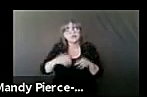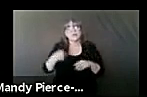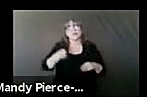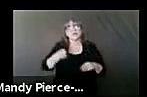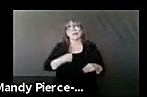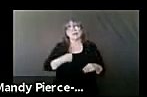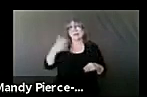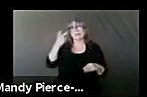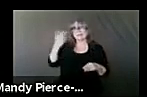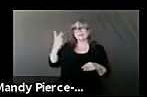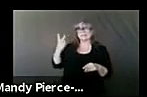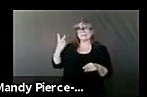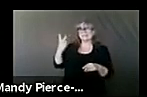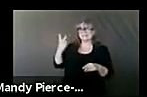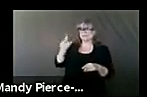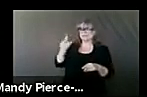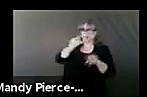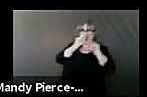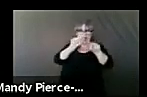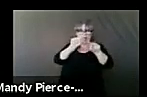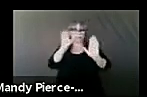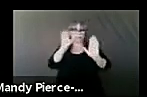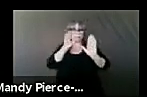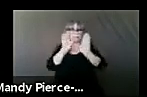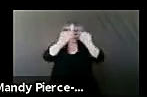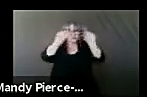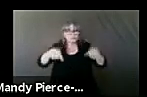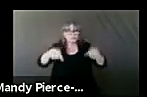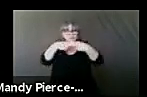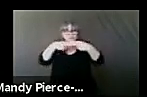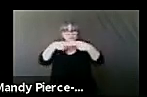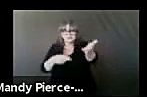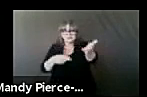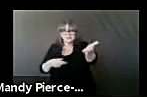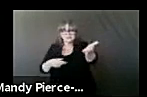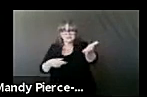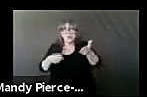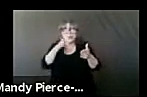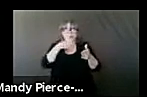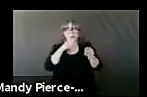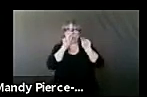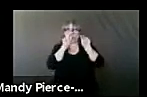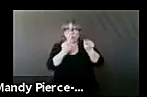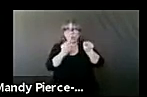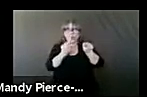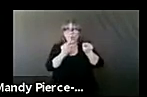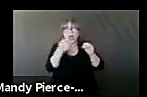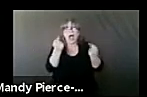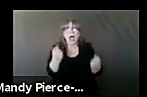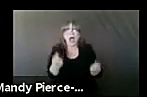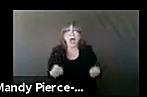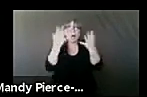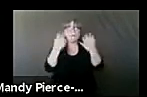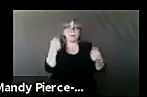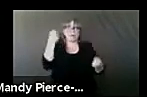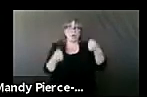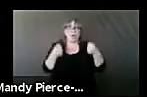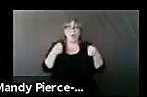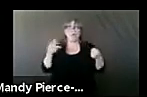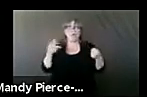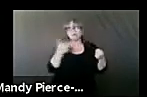us that there are about half the usual number of cars on the road now than there were 4 weeks ago. There are half as many people traveling